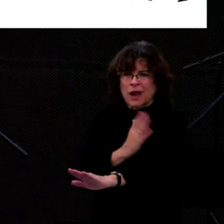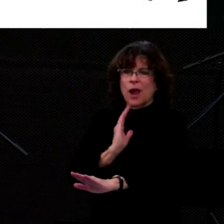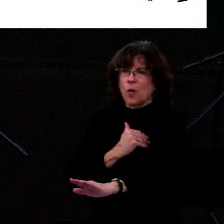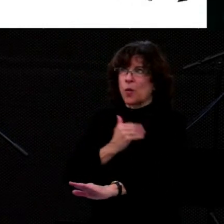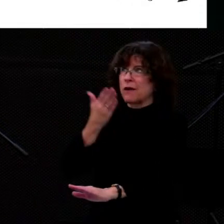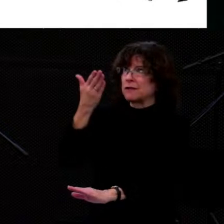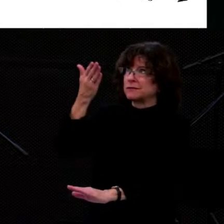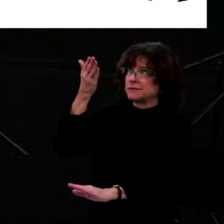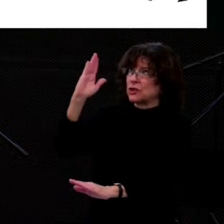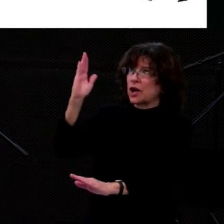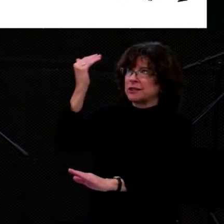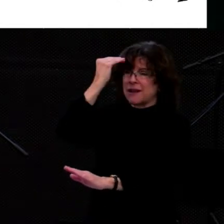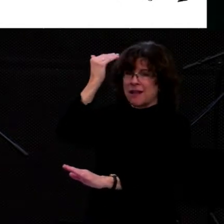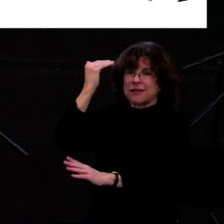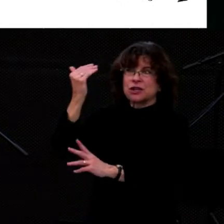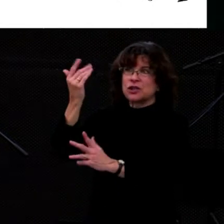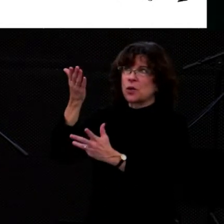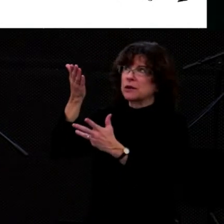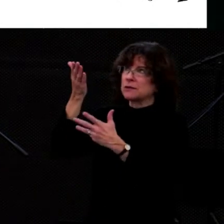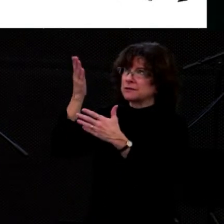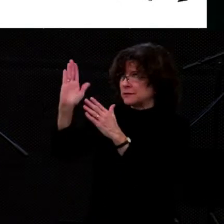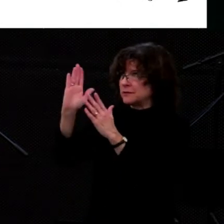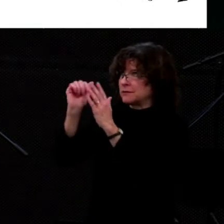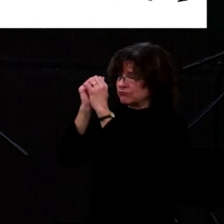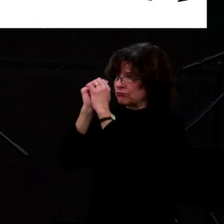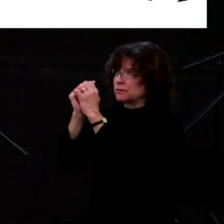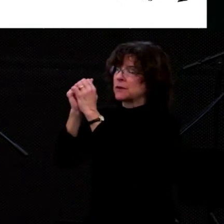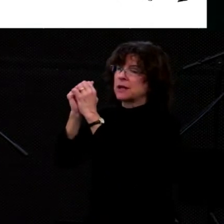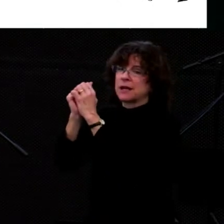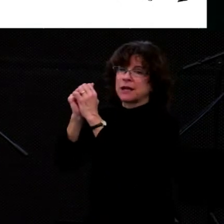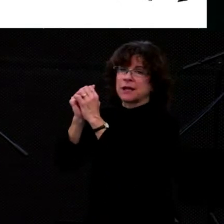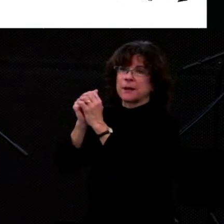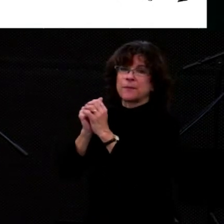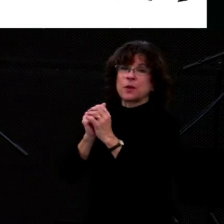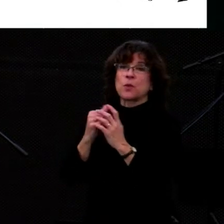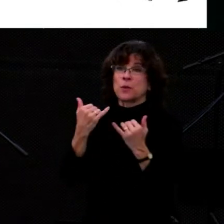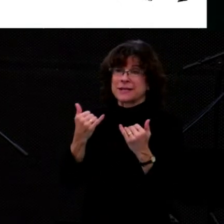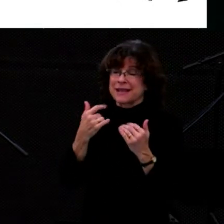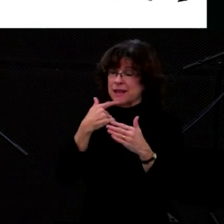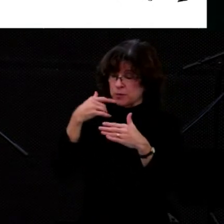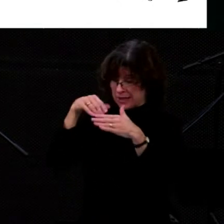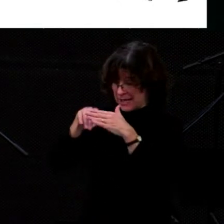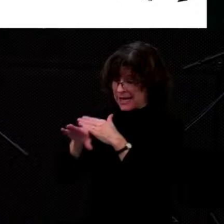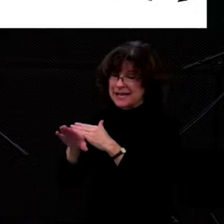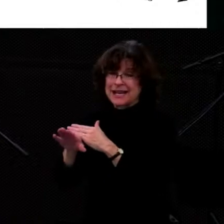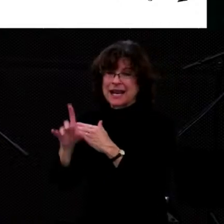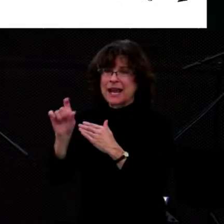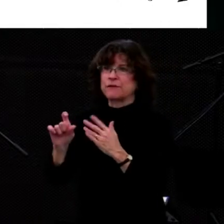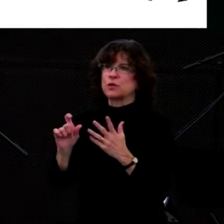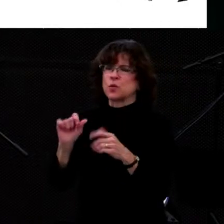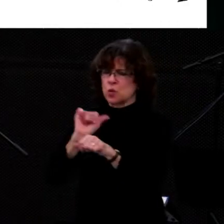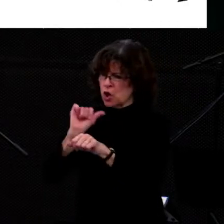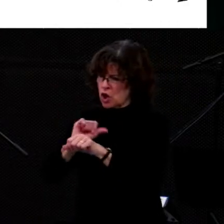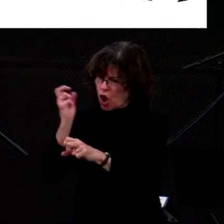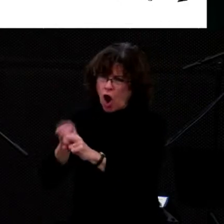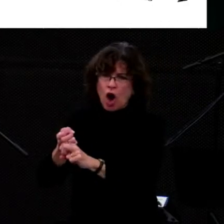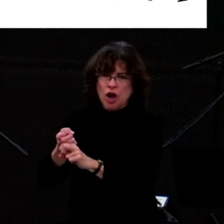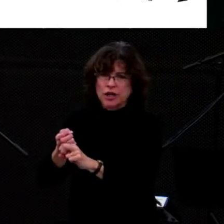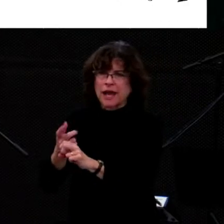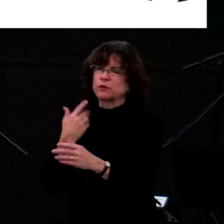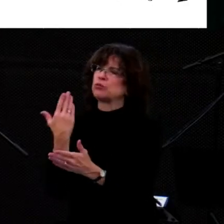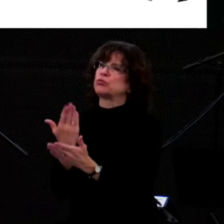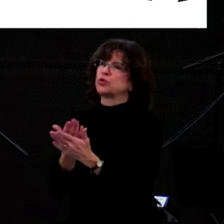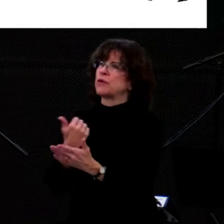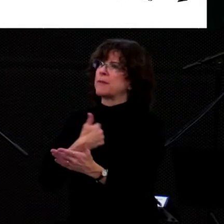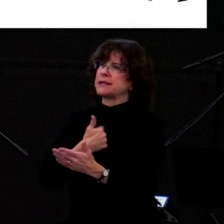simply by saying, okay, I'm in the door, now I got to work really hard. Now that I'm here, I got to prove my worth in the family of